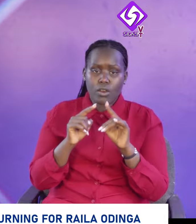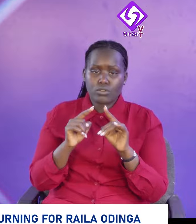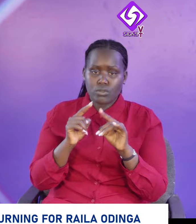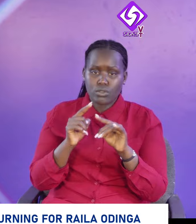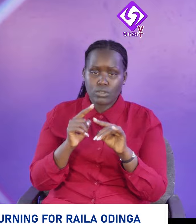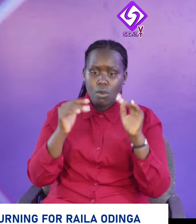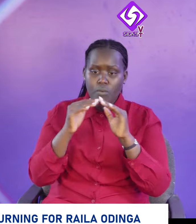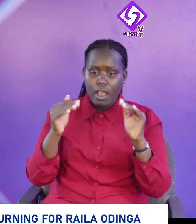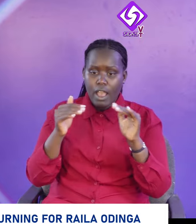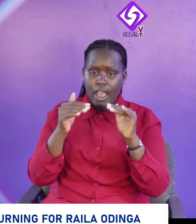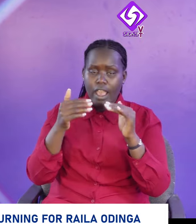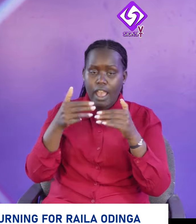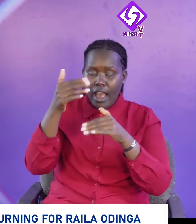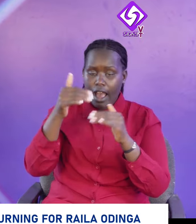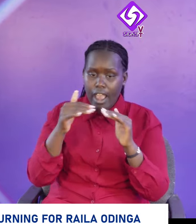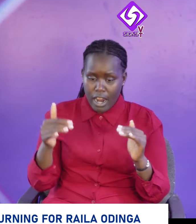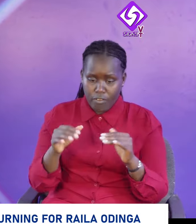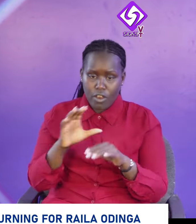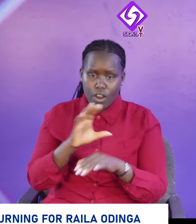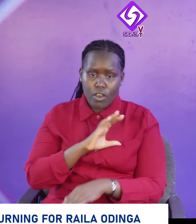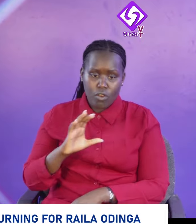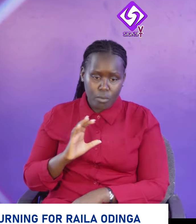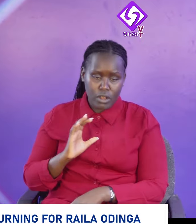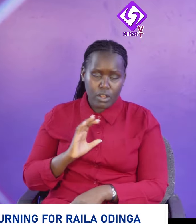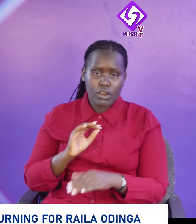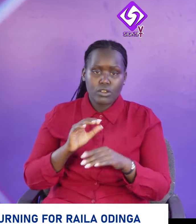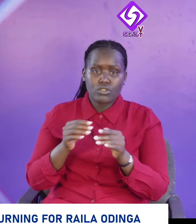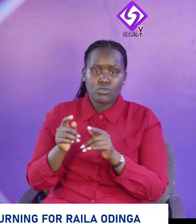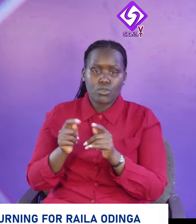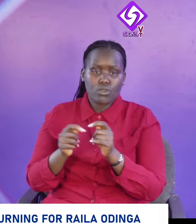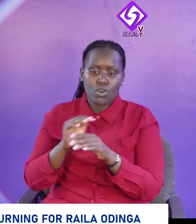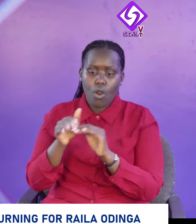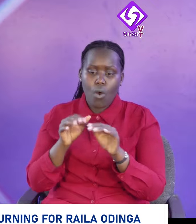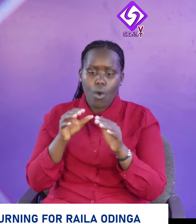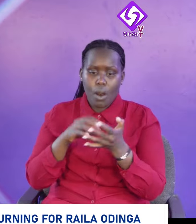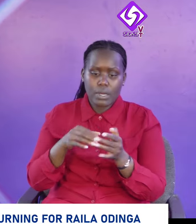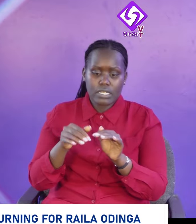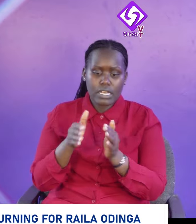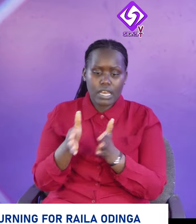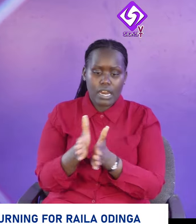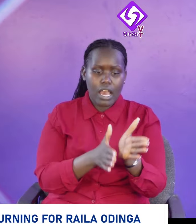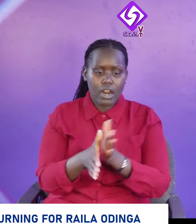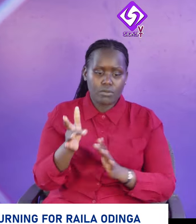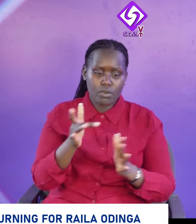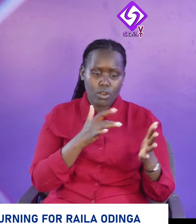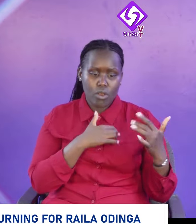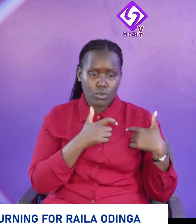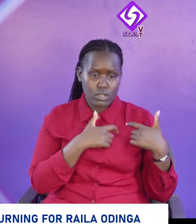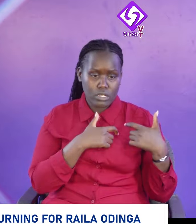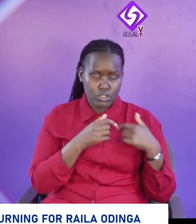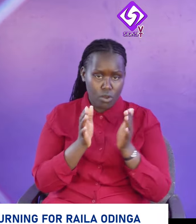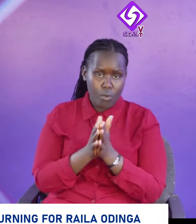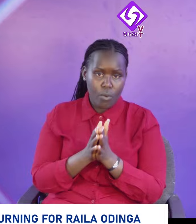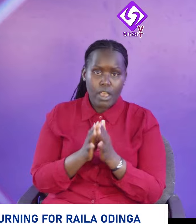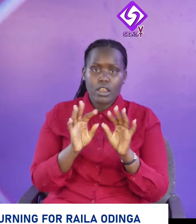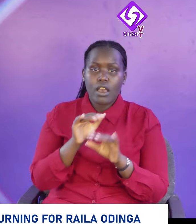high-level funeral committee to coordinate all matters and arrangements in consultation with the Raila Odinga's